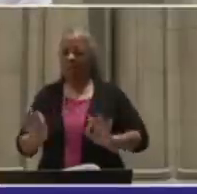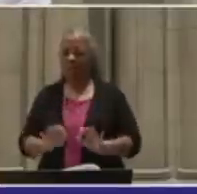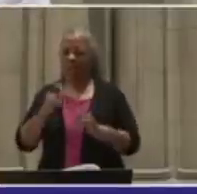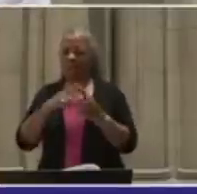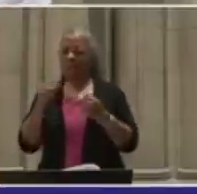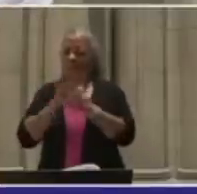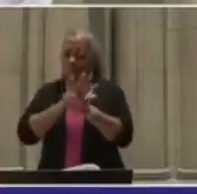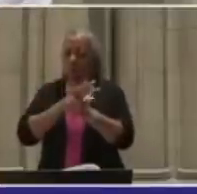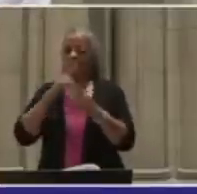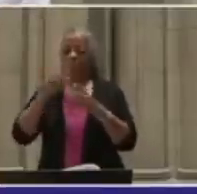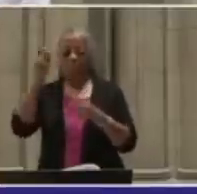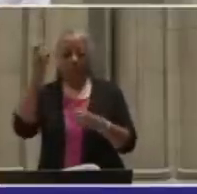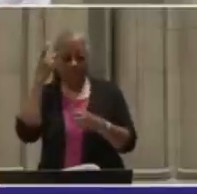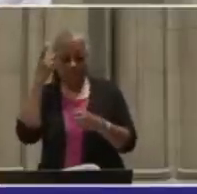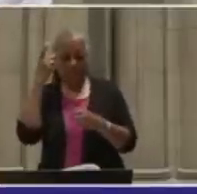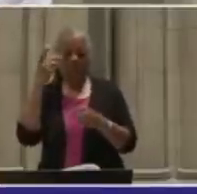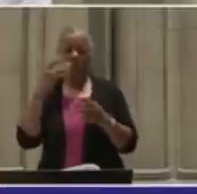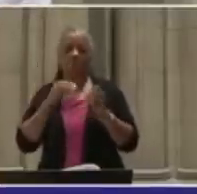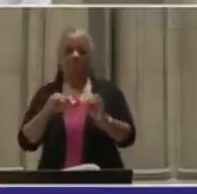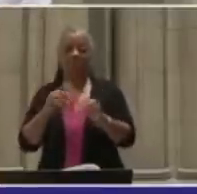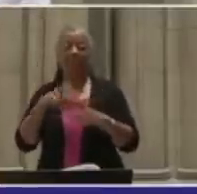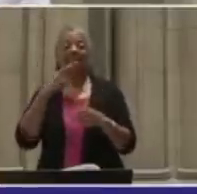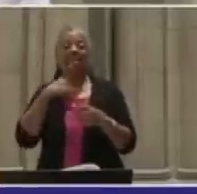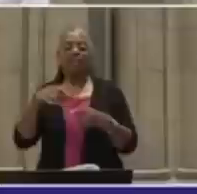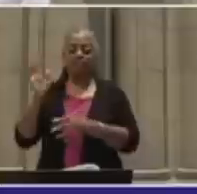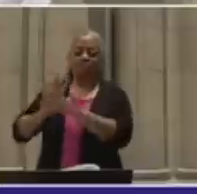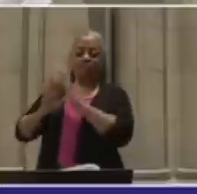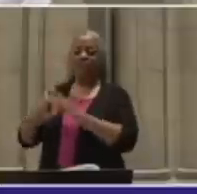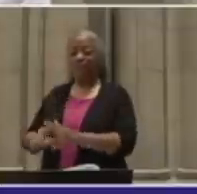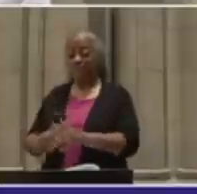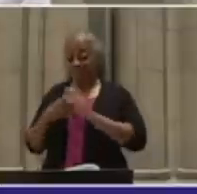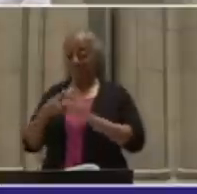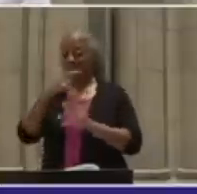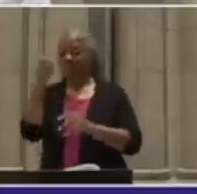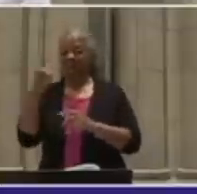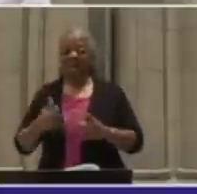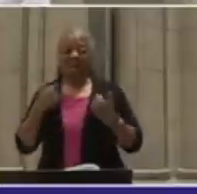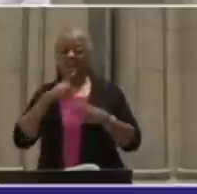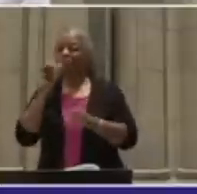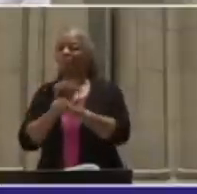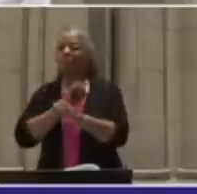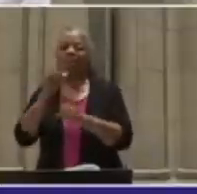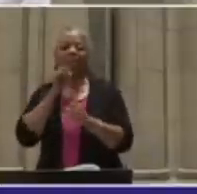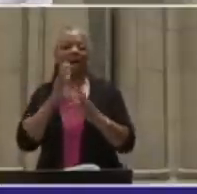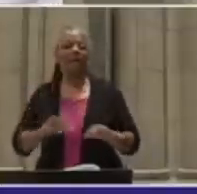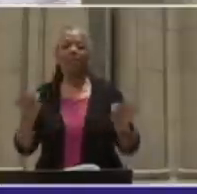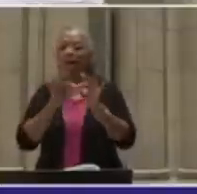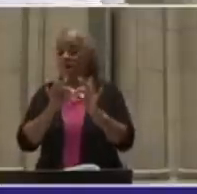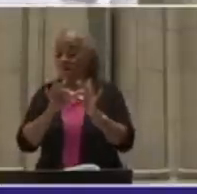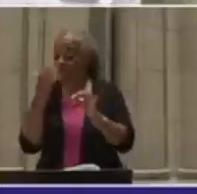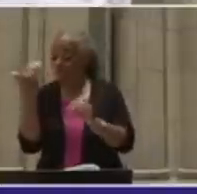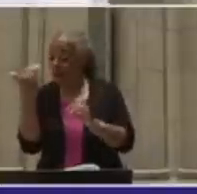This said from the beginning that black lives didn't matter because they were a fraction of humanity. And